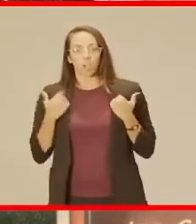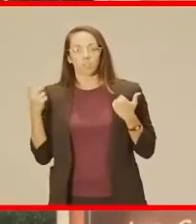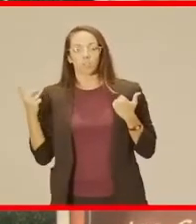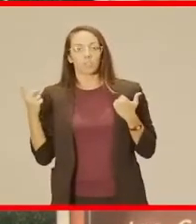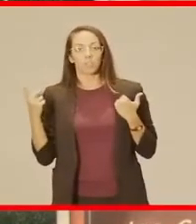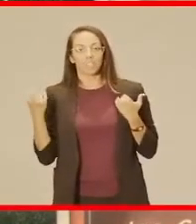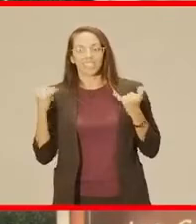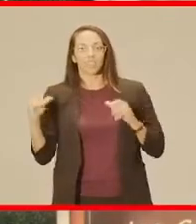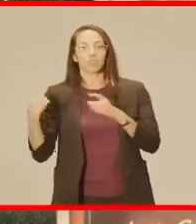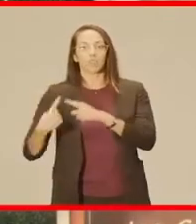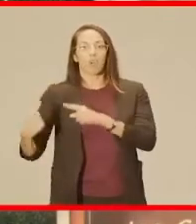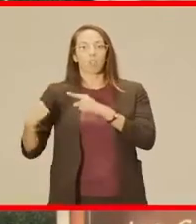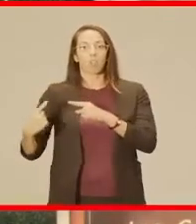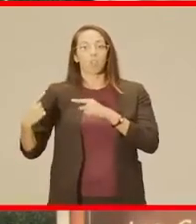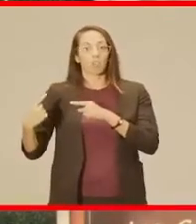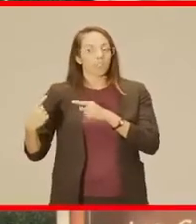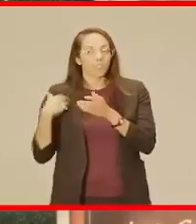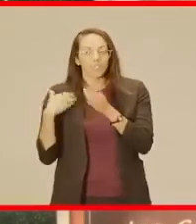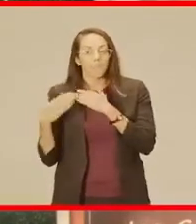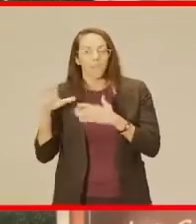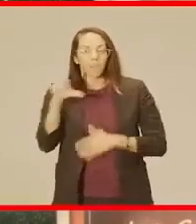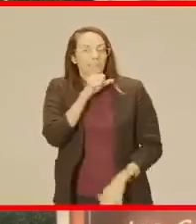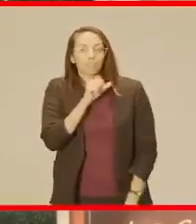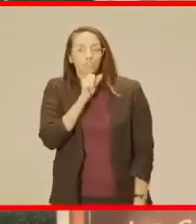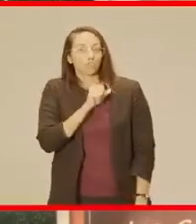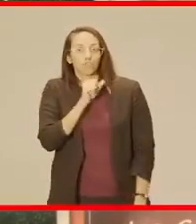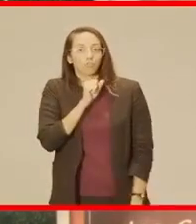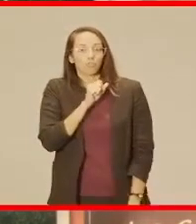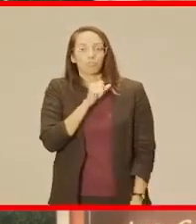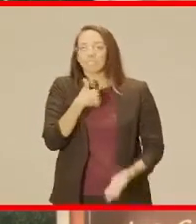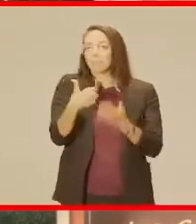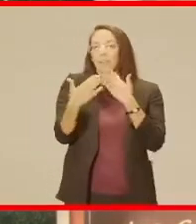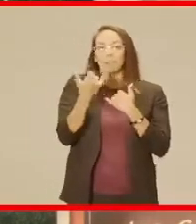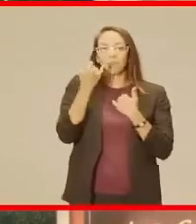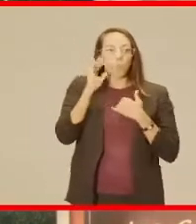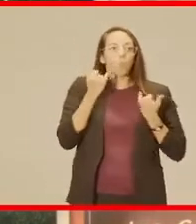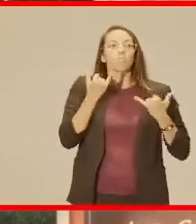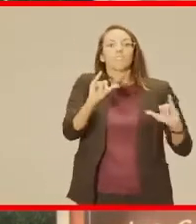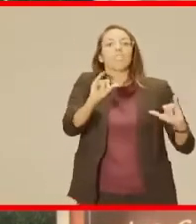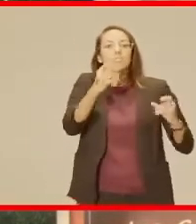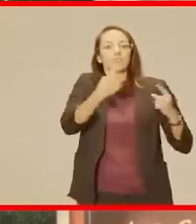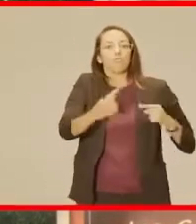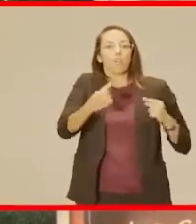and goes through issues other kids go through.